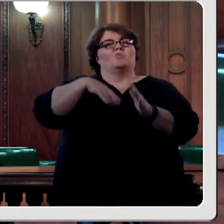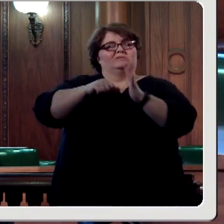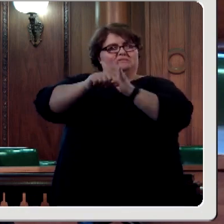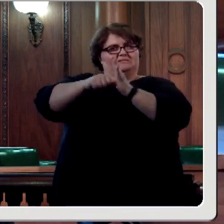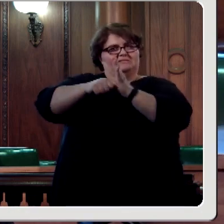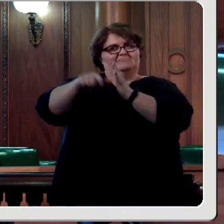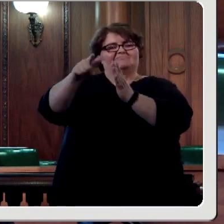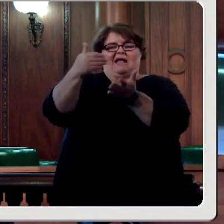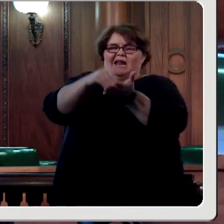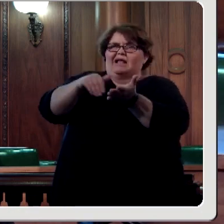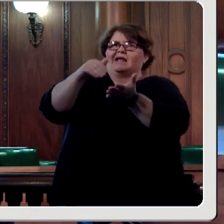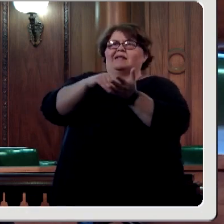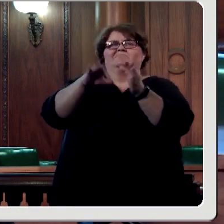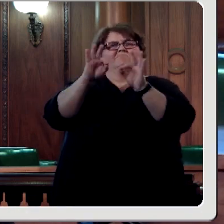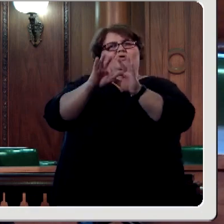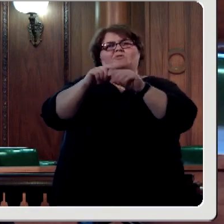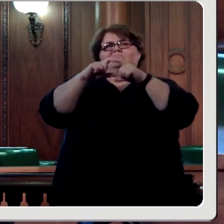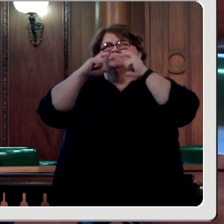reflects in our numbers,